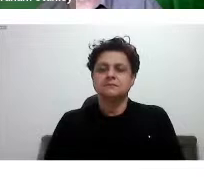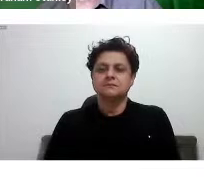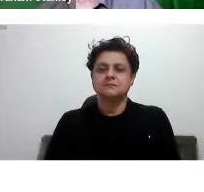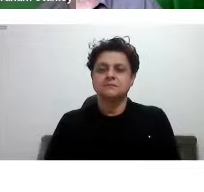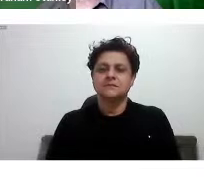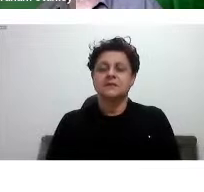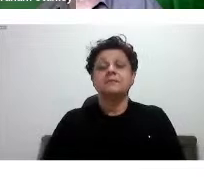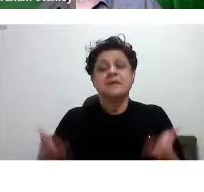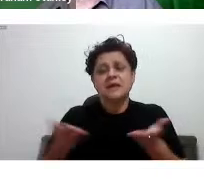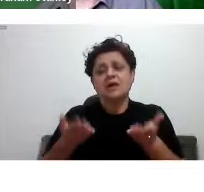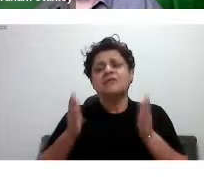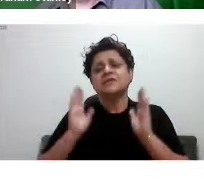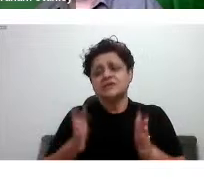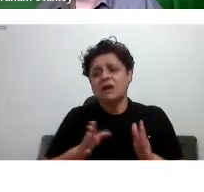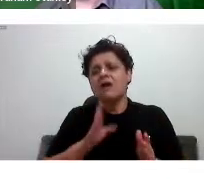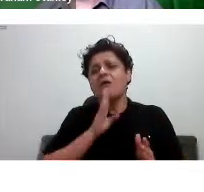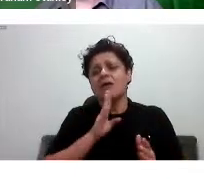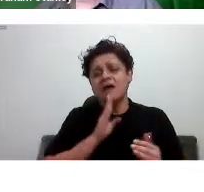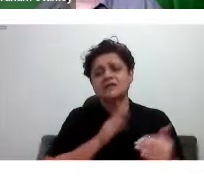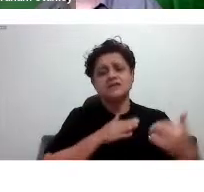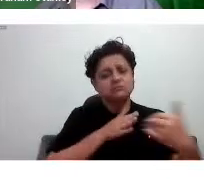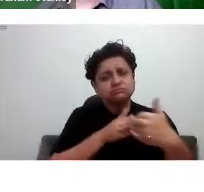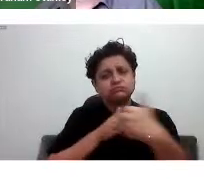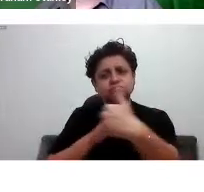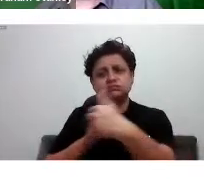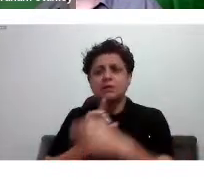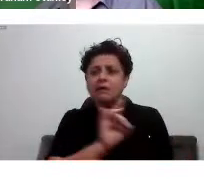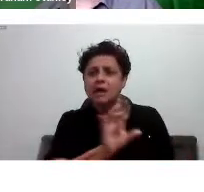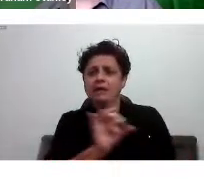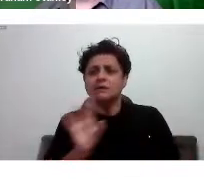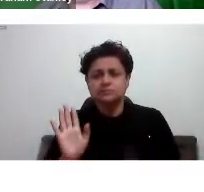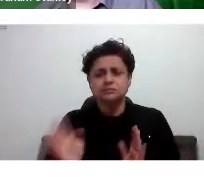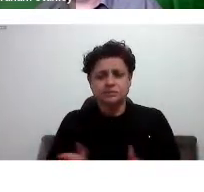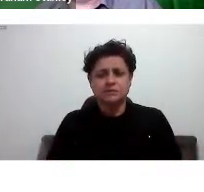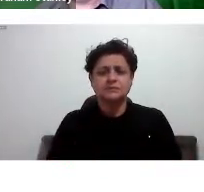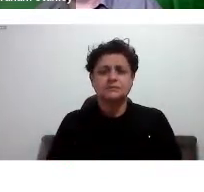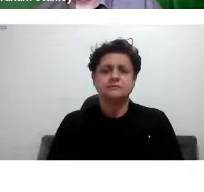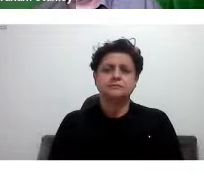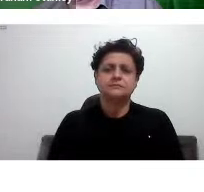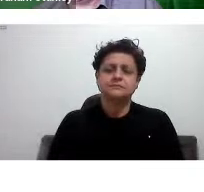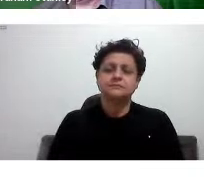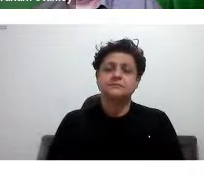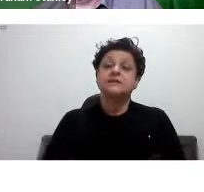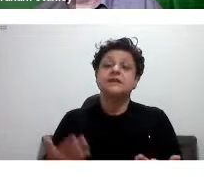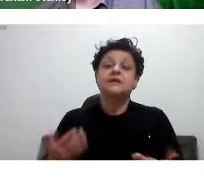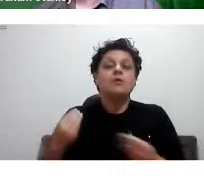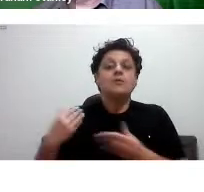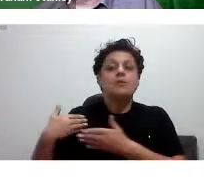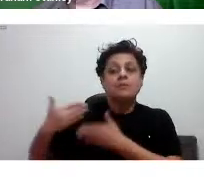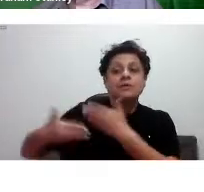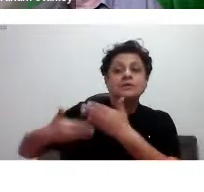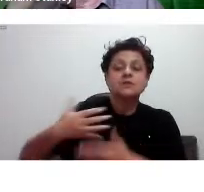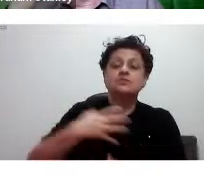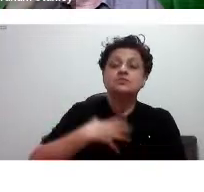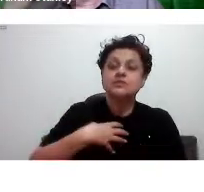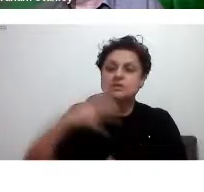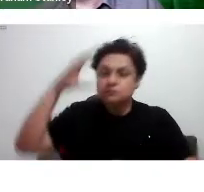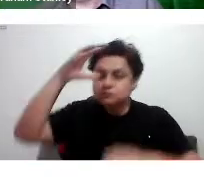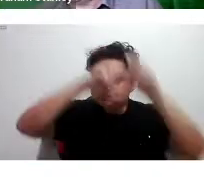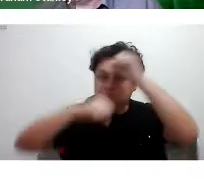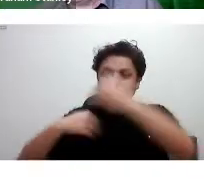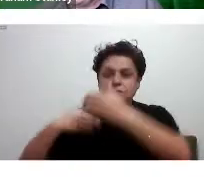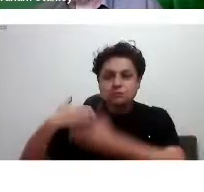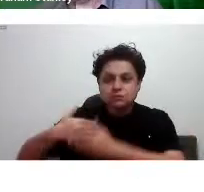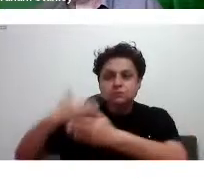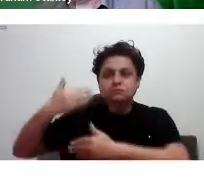classroom? What about the process? Think about how your learners are learning. Are there some